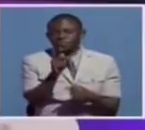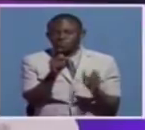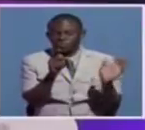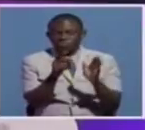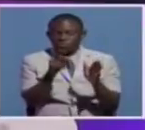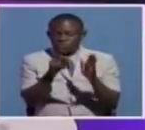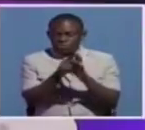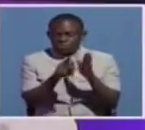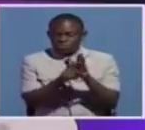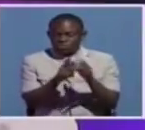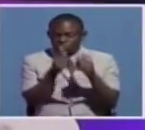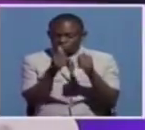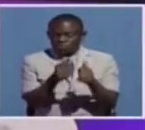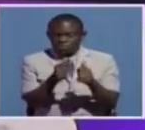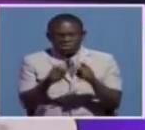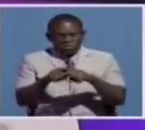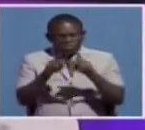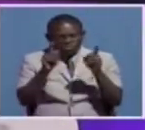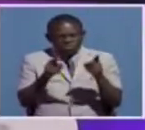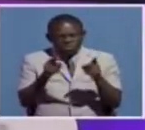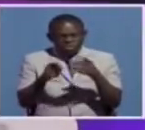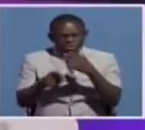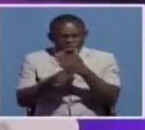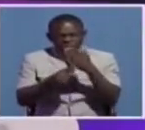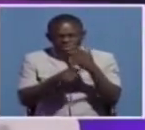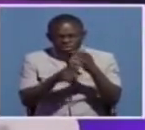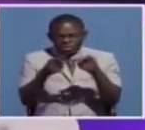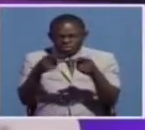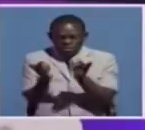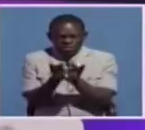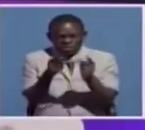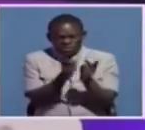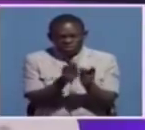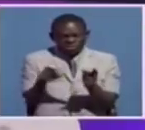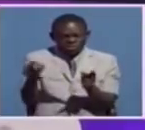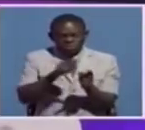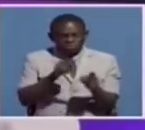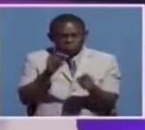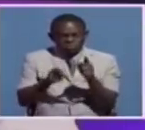urban areas where people were, let's say, more enlightened, they wanted to see change, and we could see it.